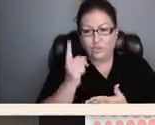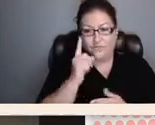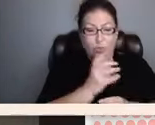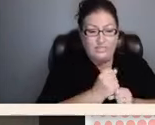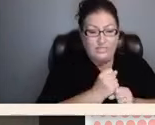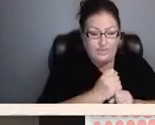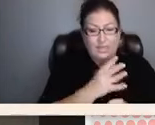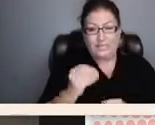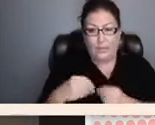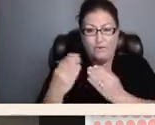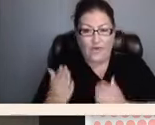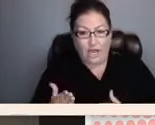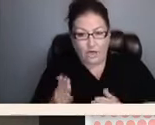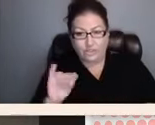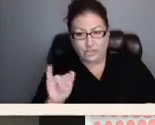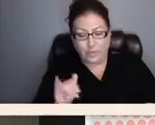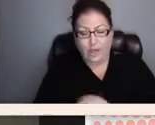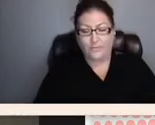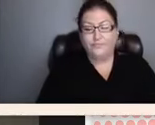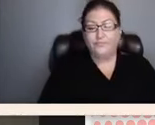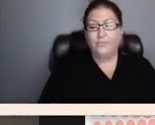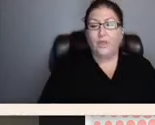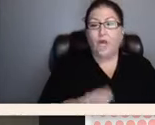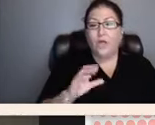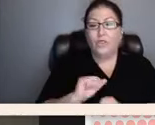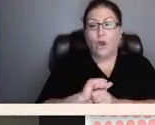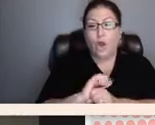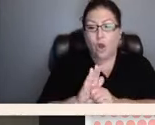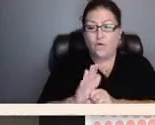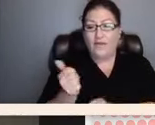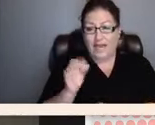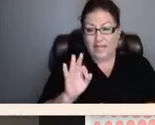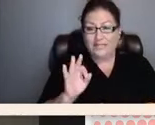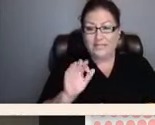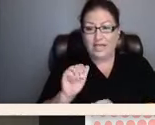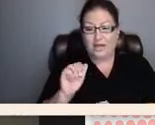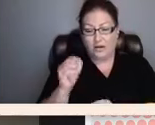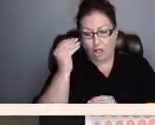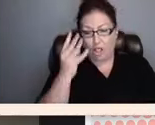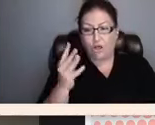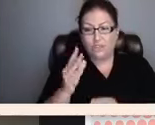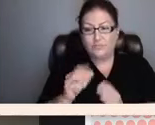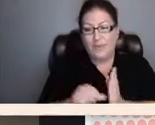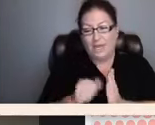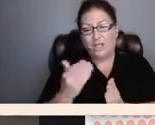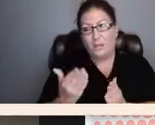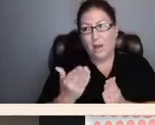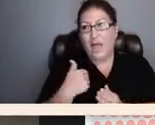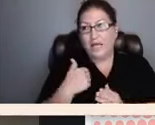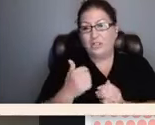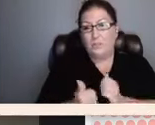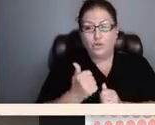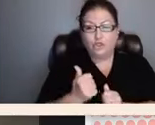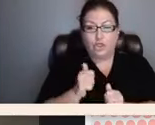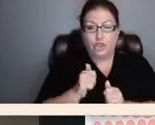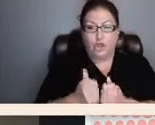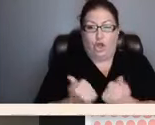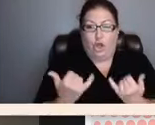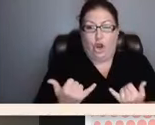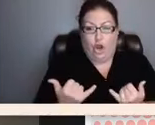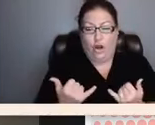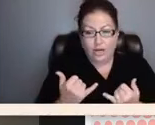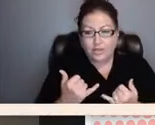well. The COVID-19 alerts page has the most probably current information on the website